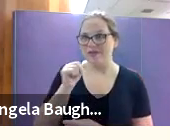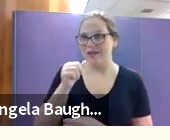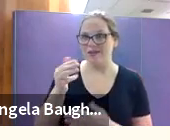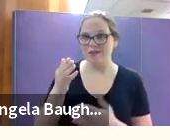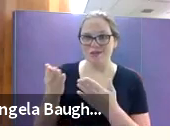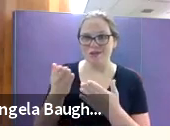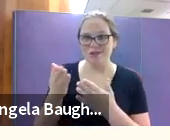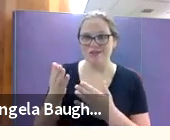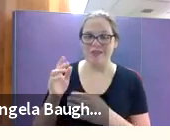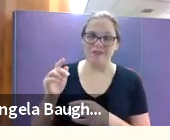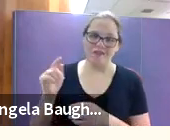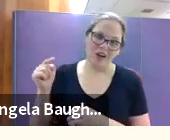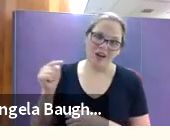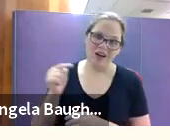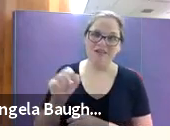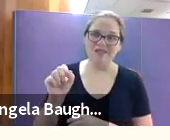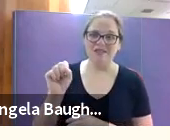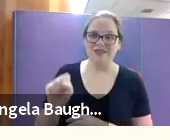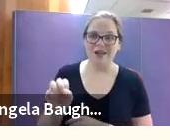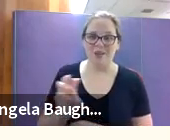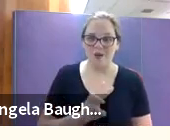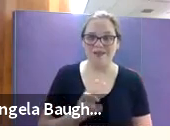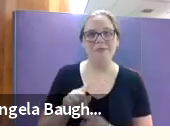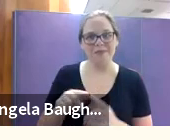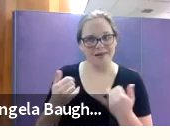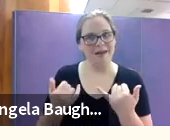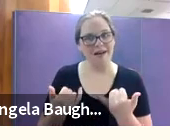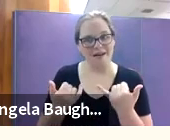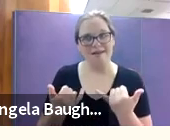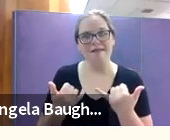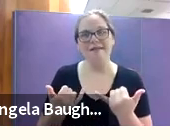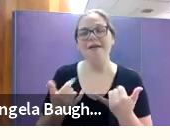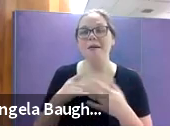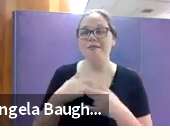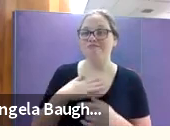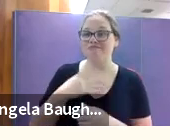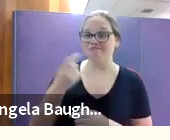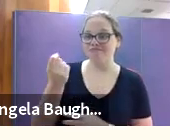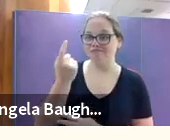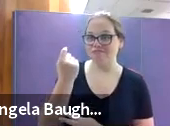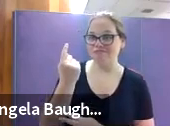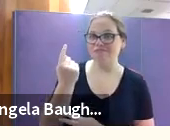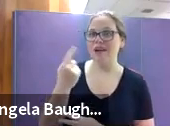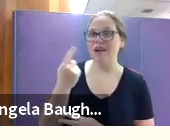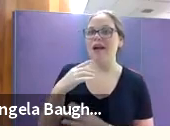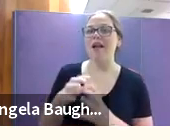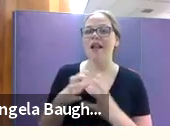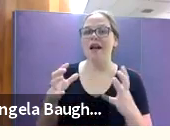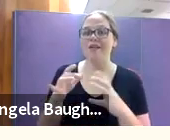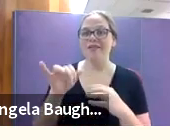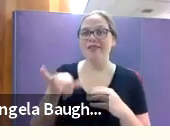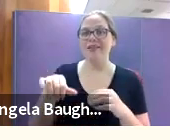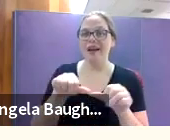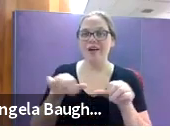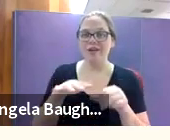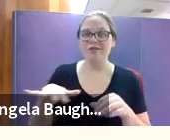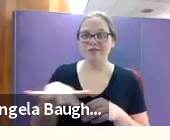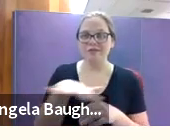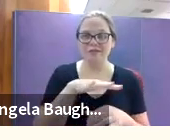far southwest, but we are now. And it's my understanding that a lot of that area has